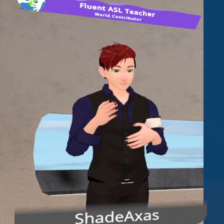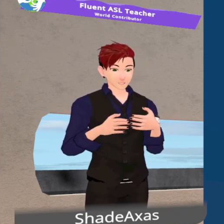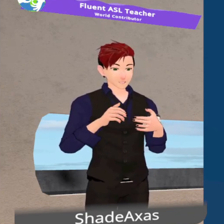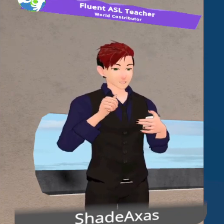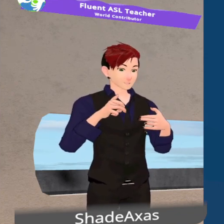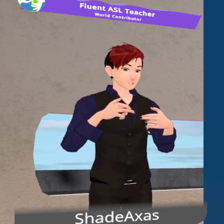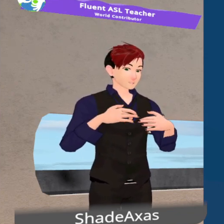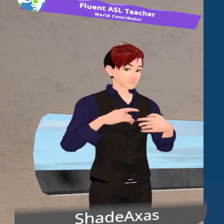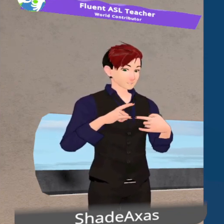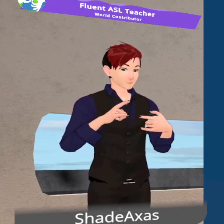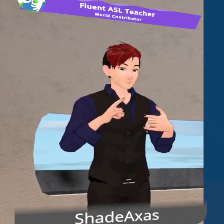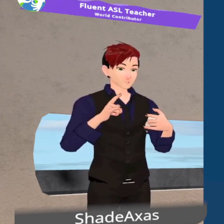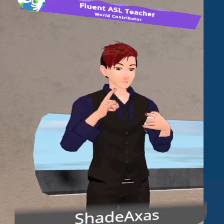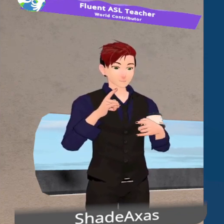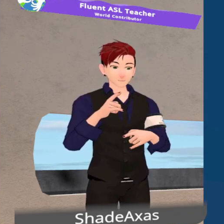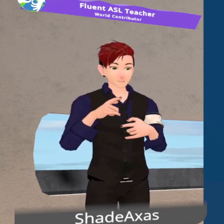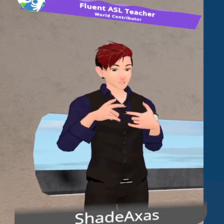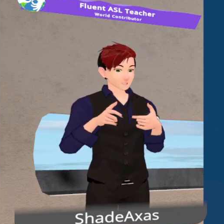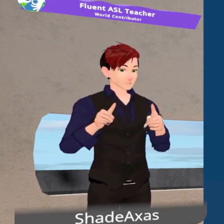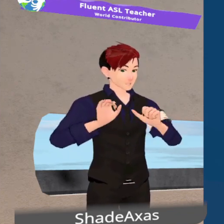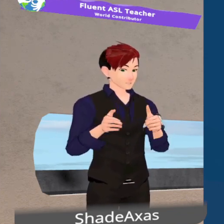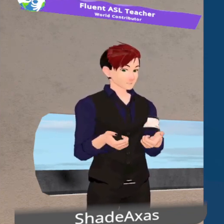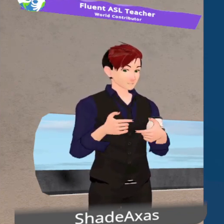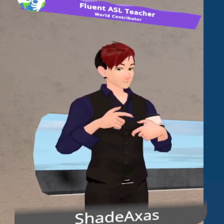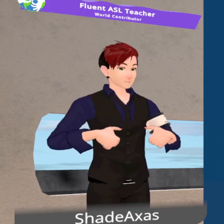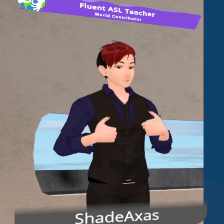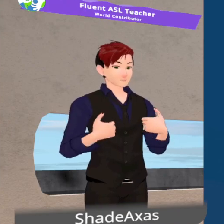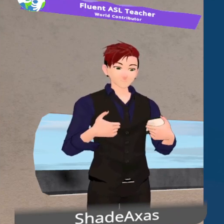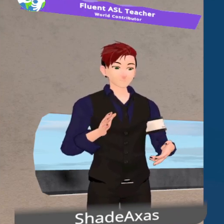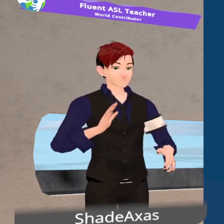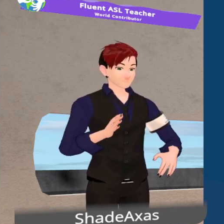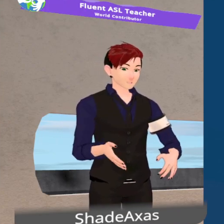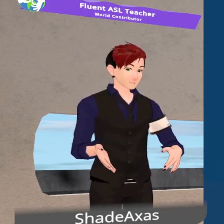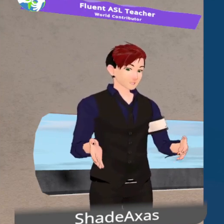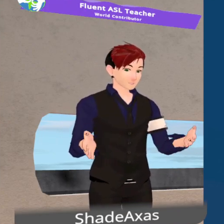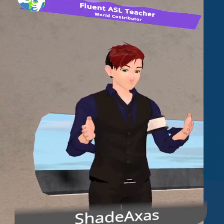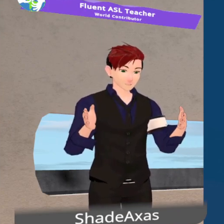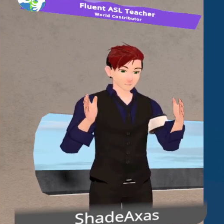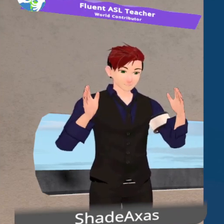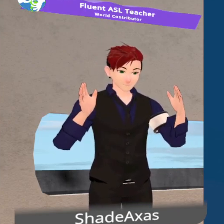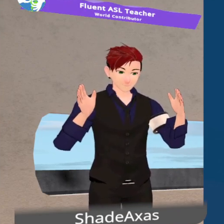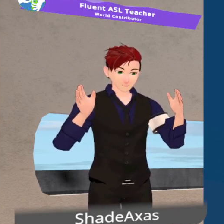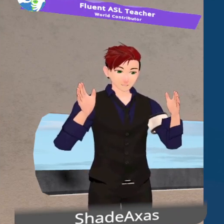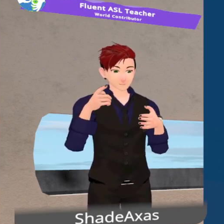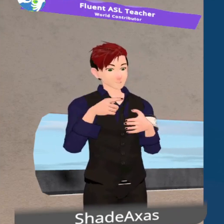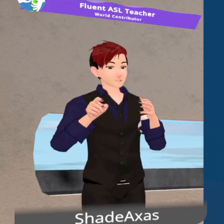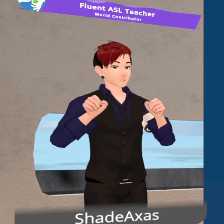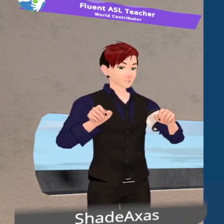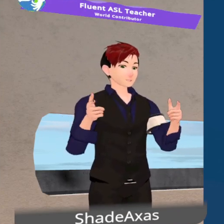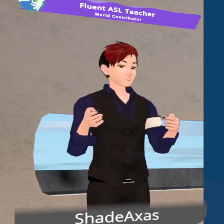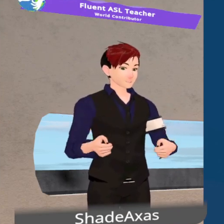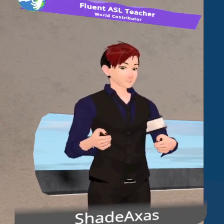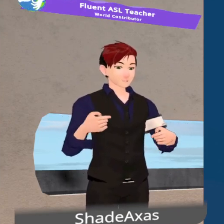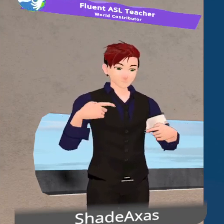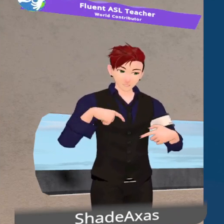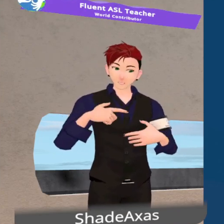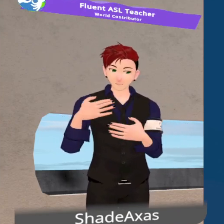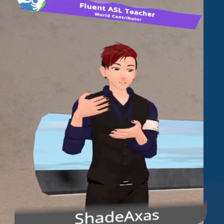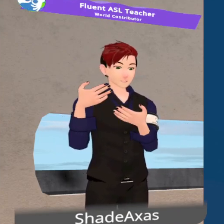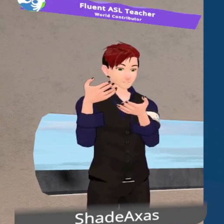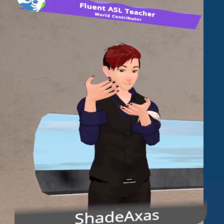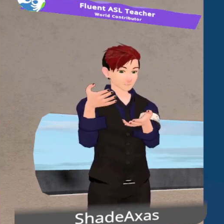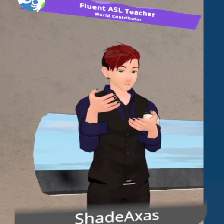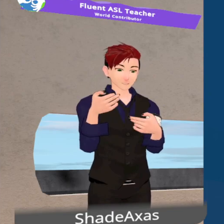Some people don't have access to appropriate sign language classes in real life. And that's fine. It's what you can do.